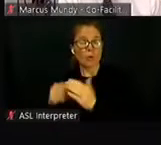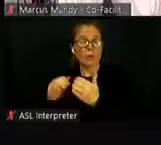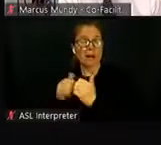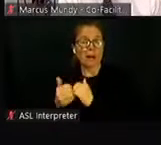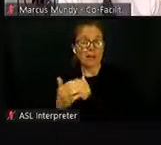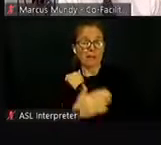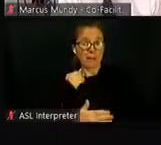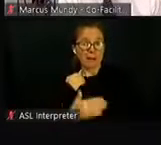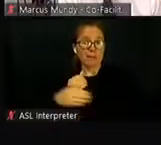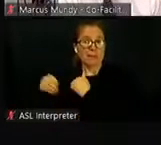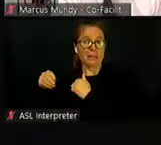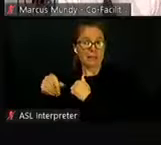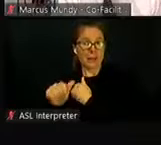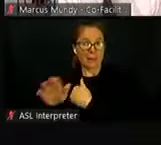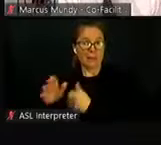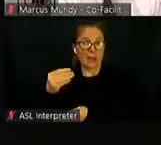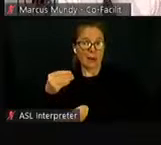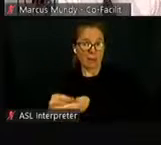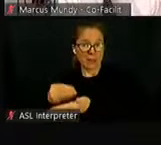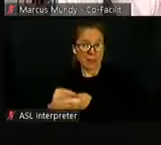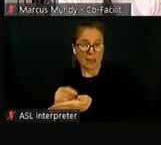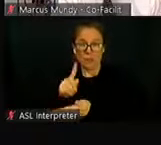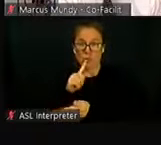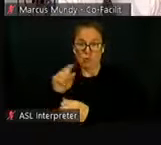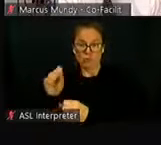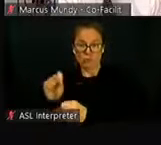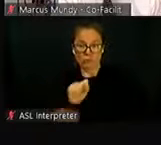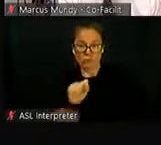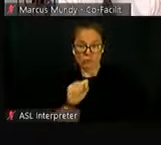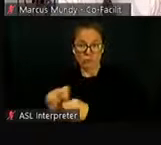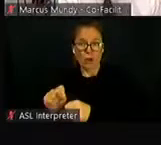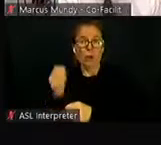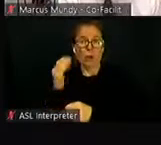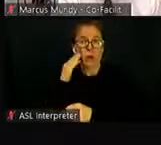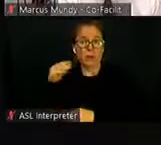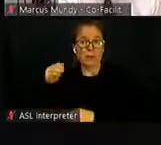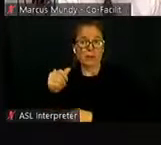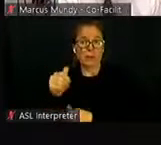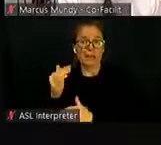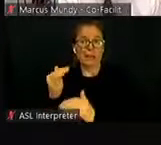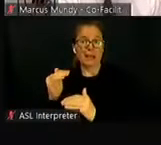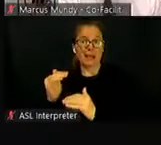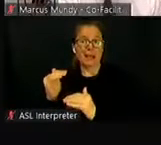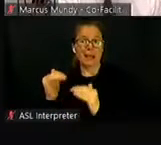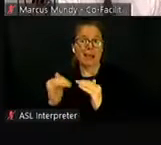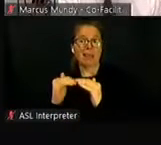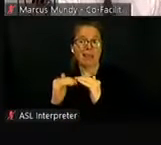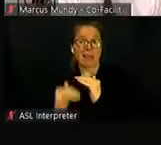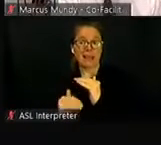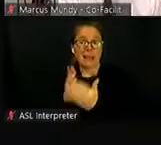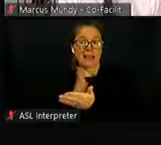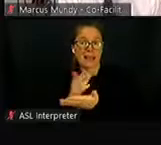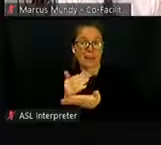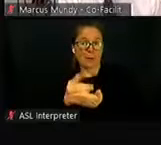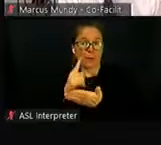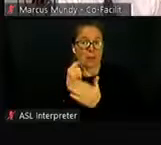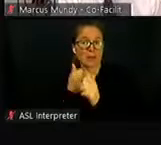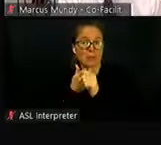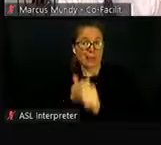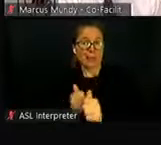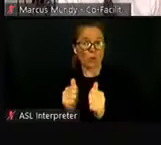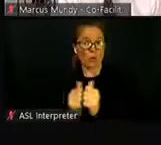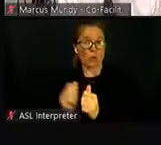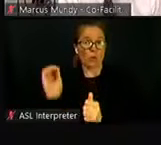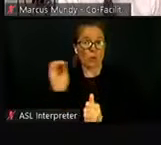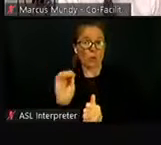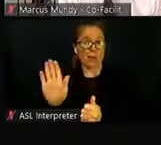actually spend the money in the end. We all know that we spend under the budget because we are compliant with the Oregon budget law, but